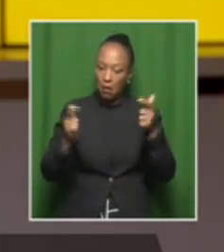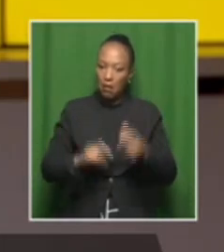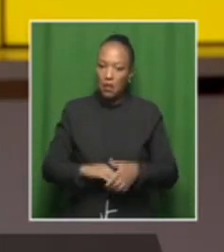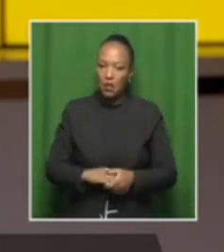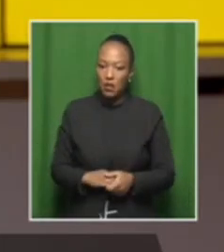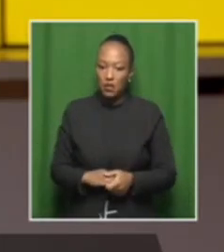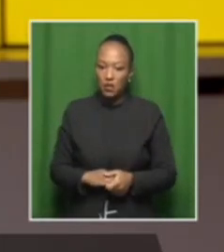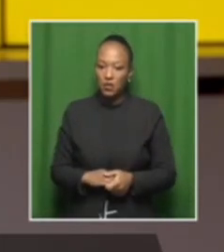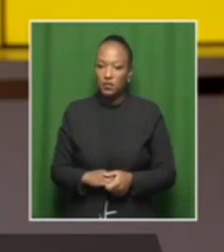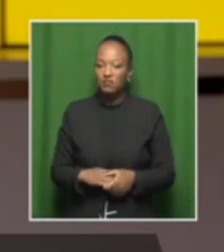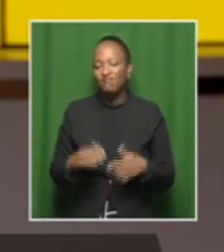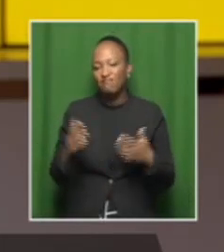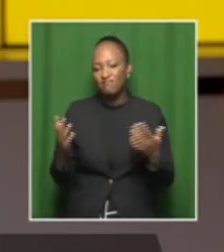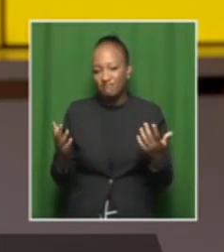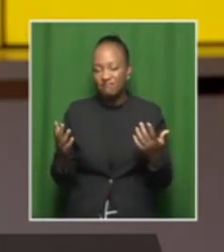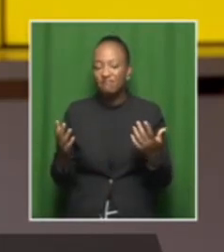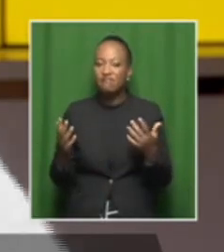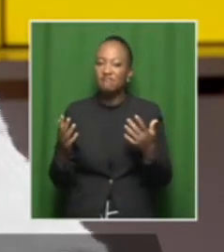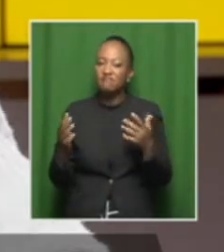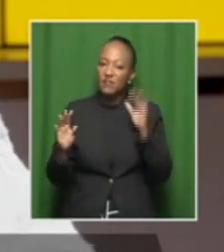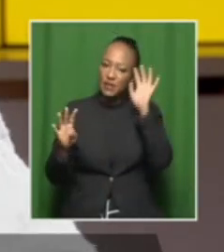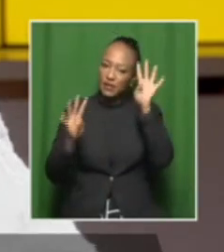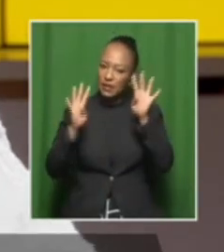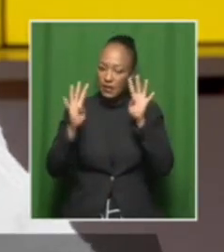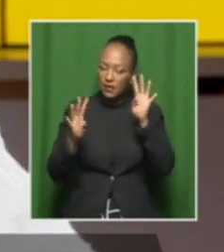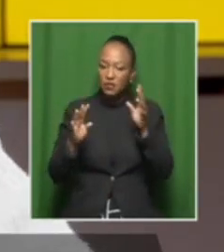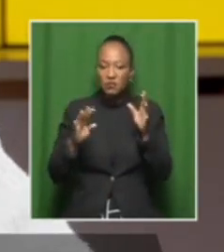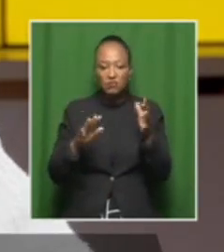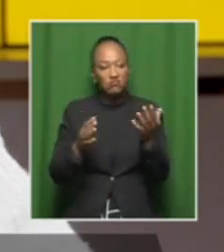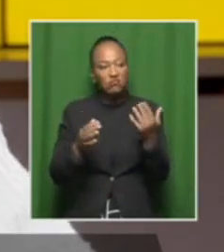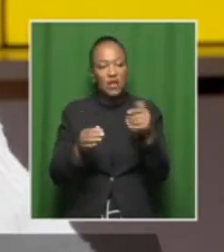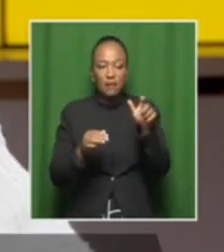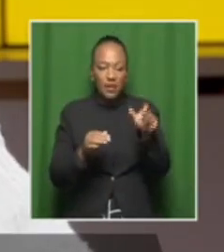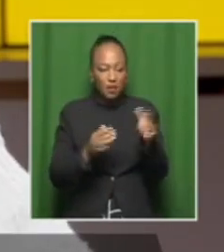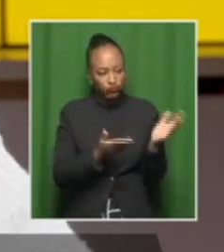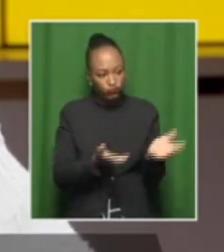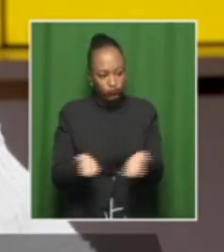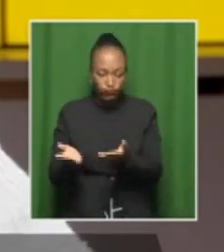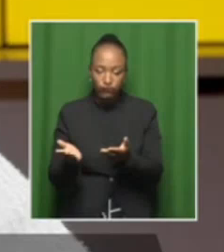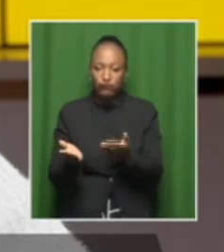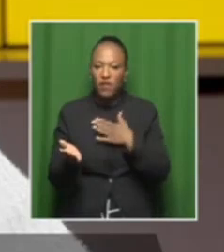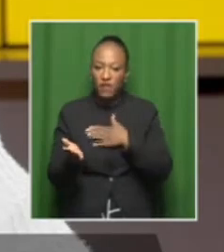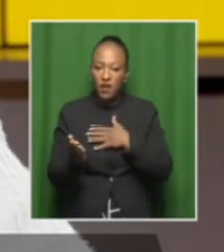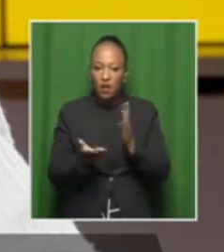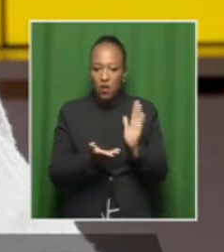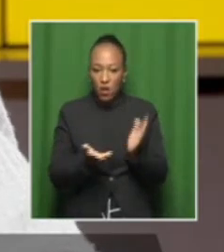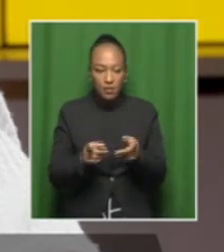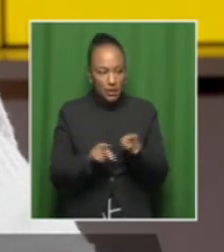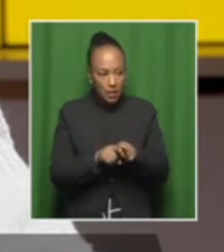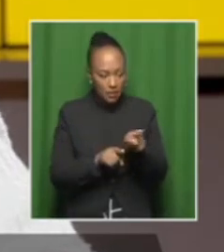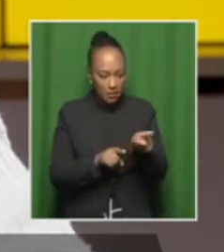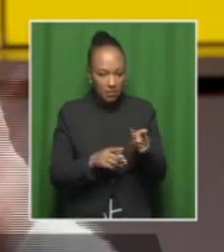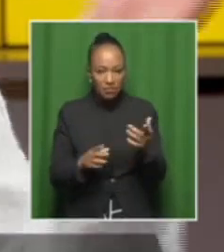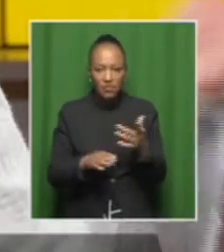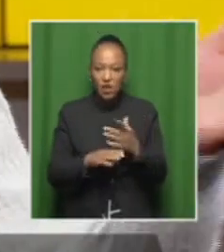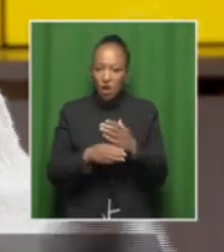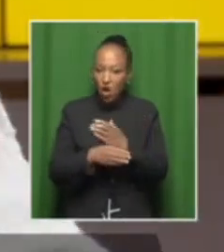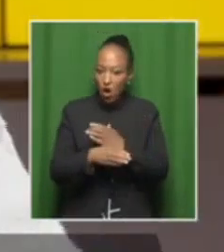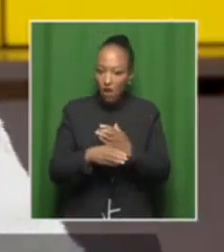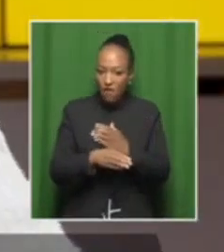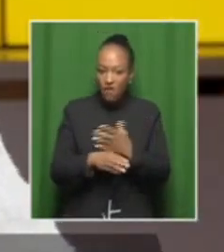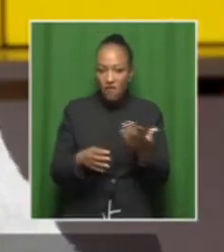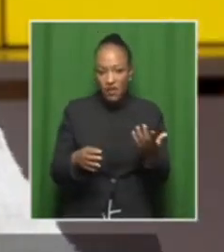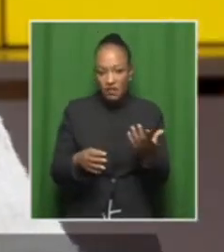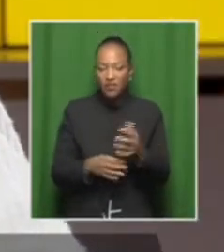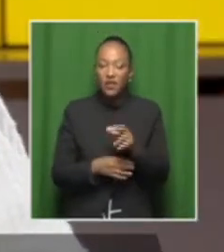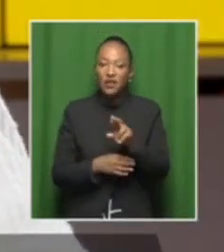as organic as you can think. Yeah. So we just invite them, we make the guests feel welcome, as you did. Got coffee, even though it's coffee, it's